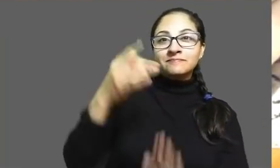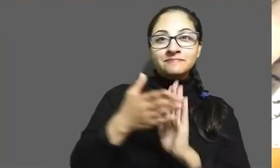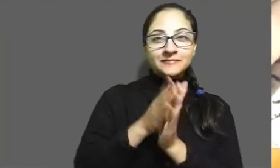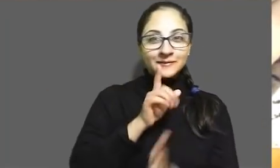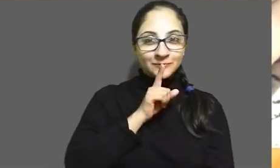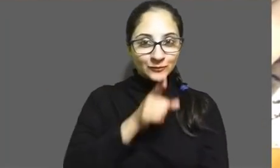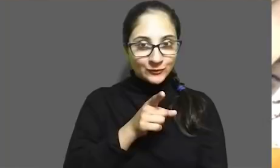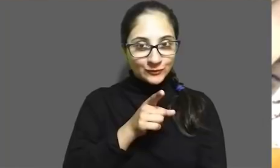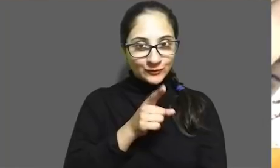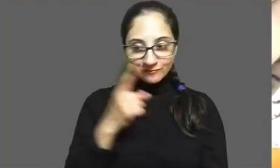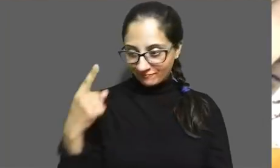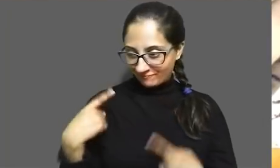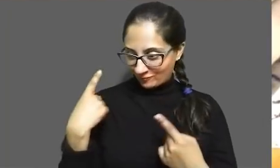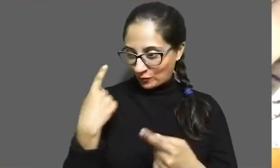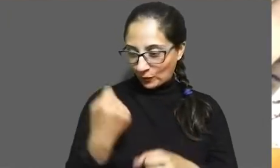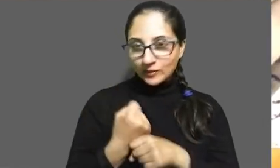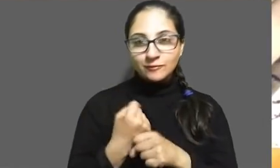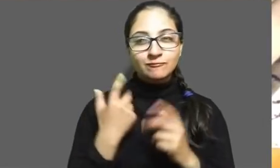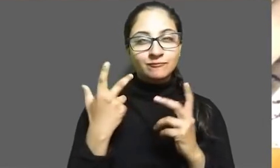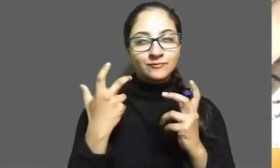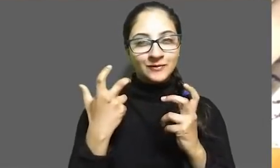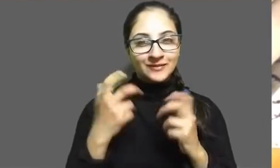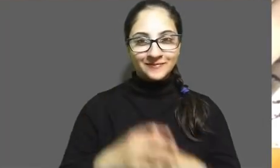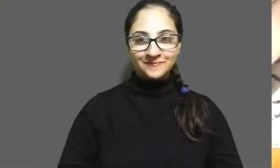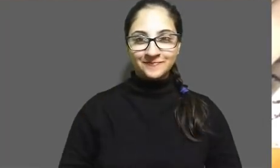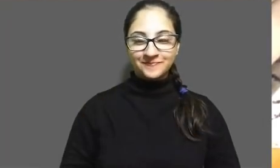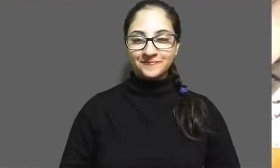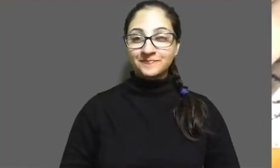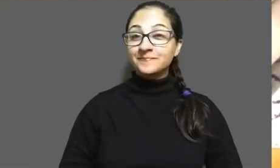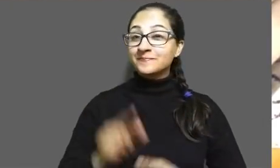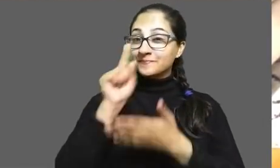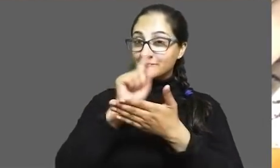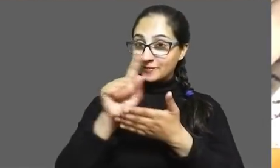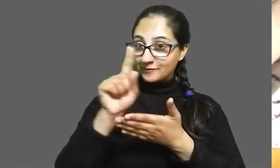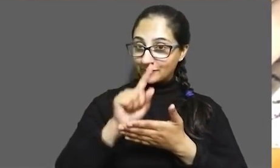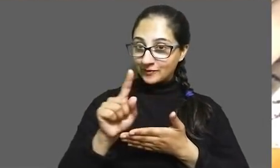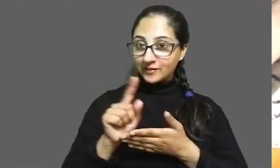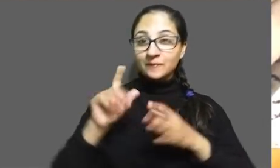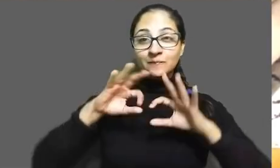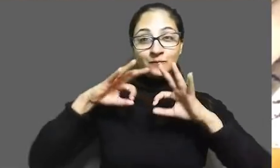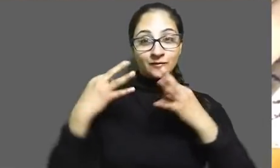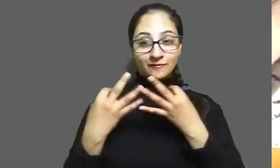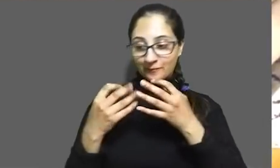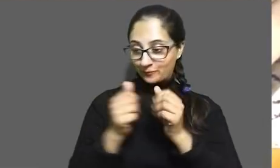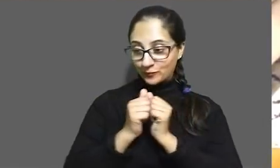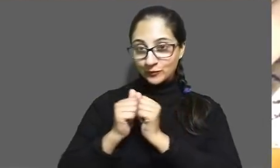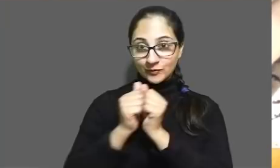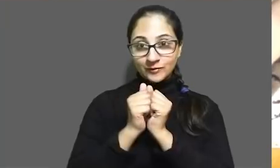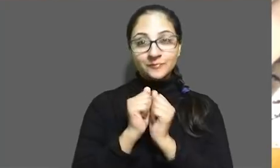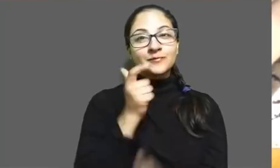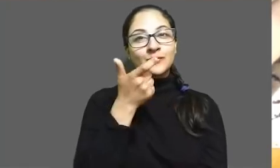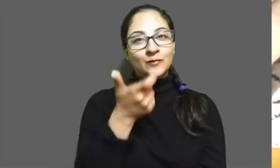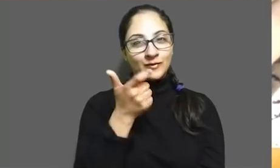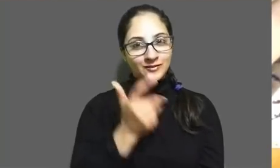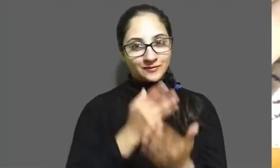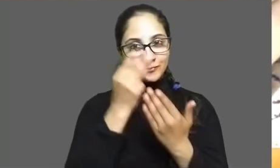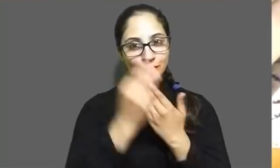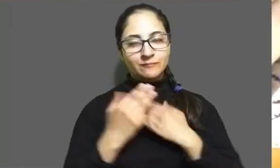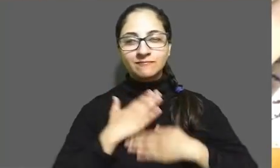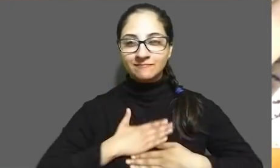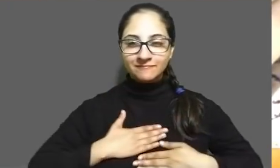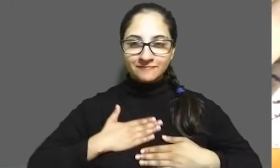on my bucket list for a year. Each week, my family and I tune in and we watch the show